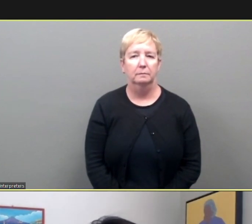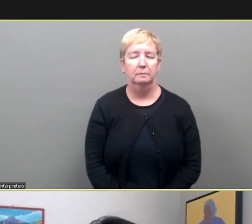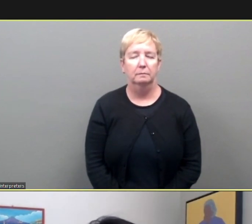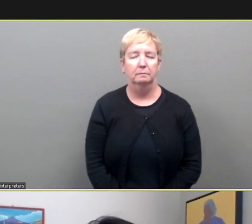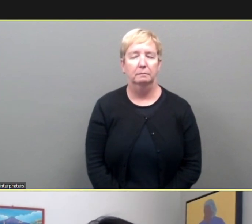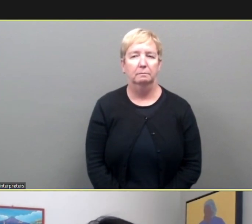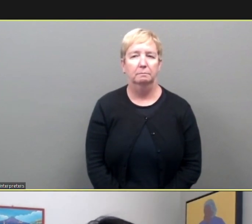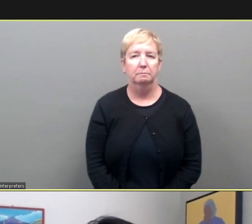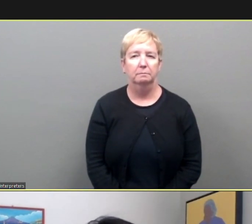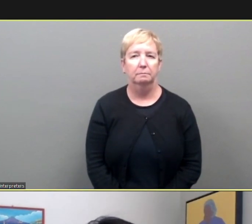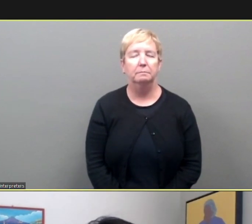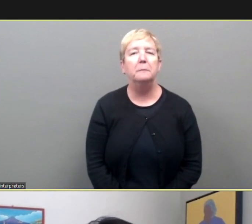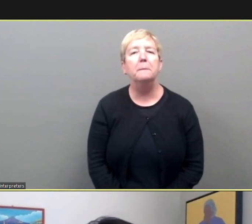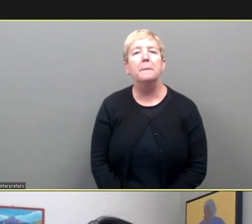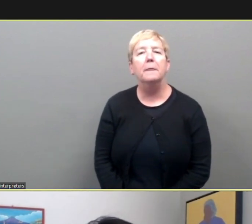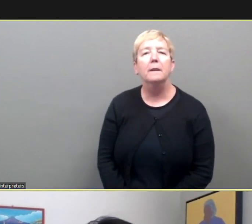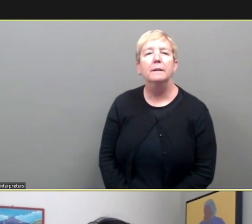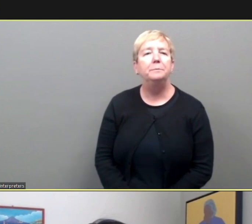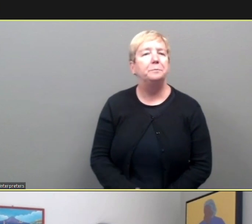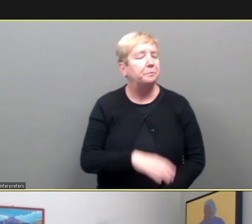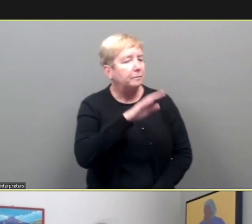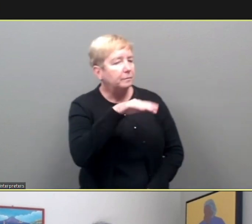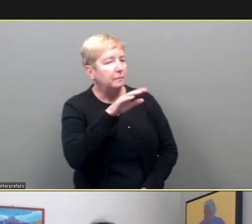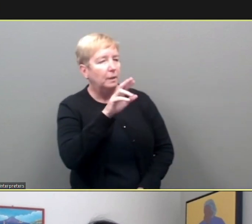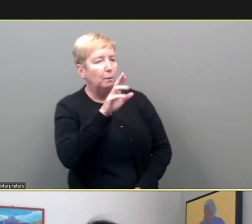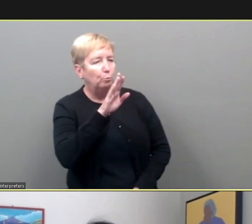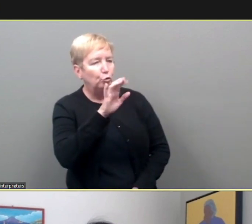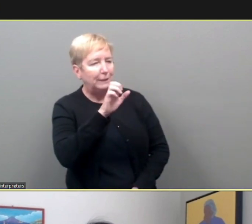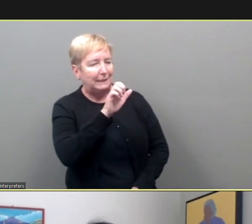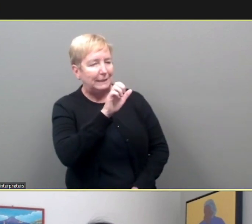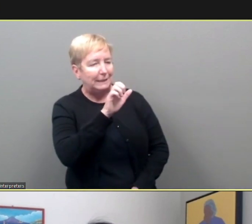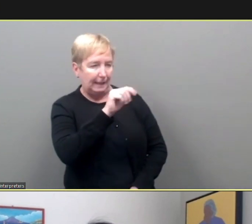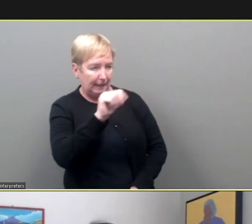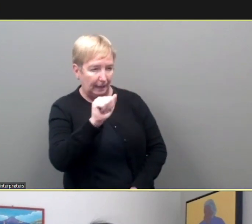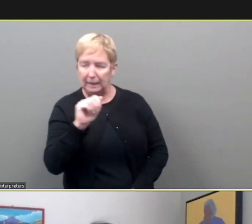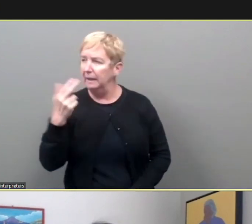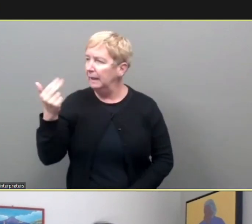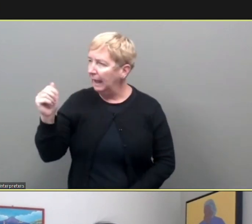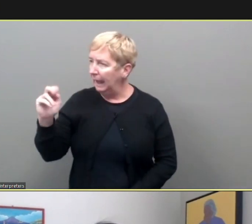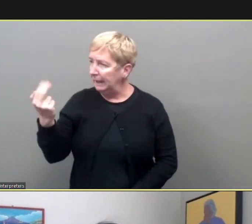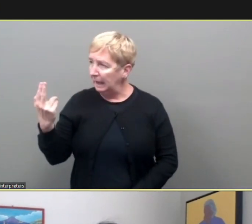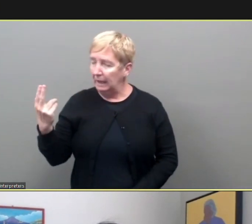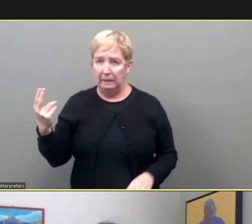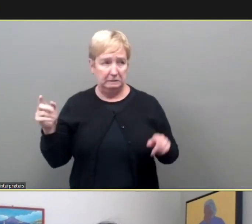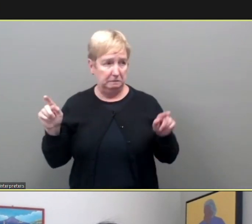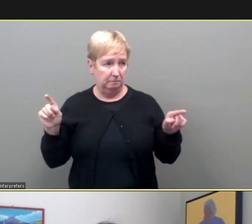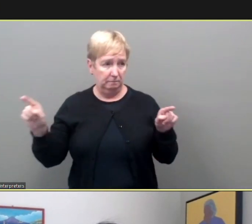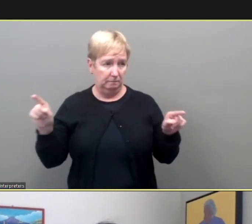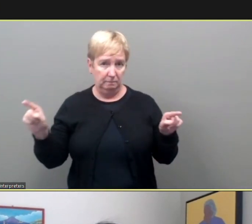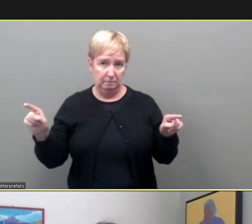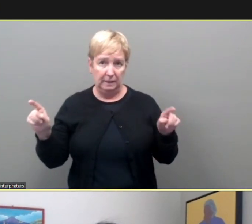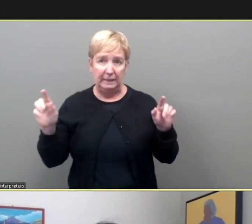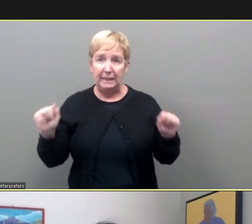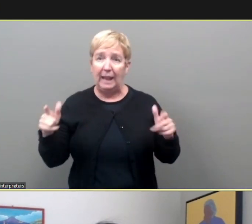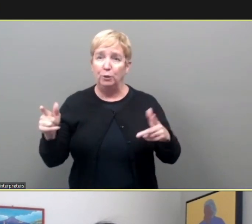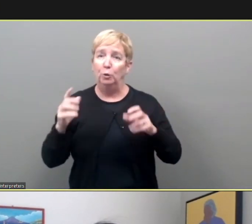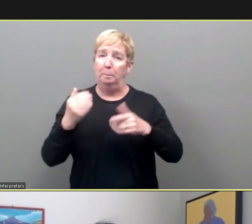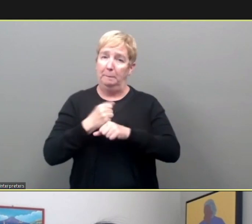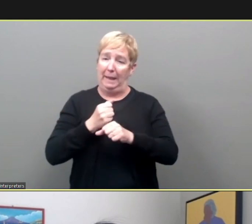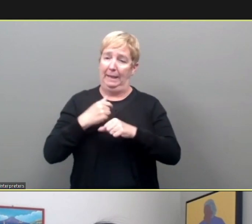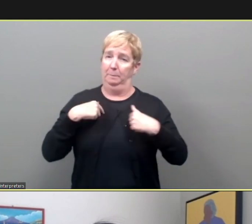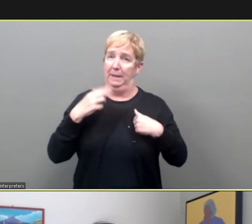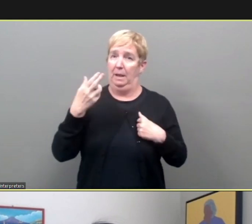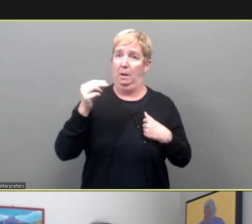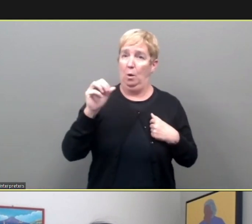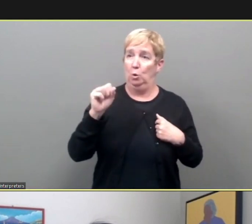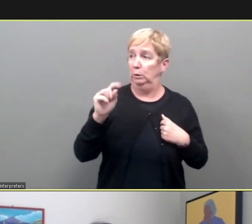I'm going to ask Brianna or if Hannah, if you're here, if we could share co-hosting capabilities, and if others could